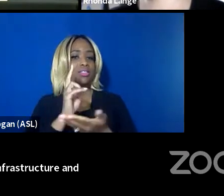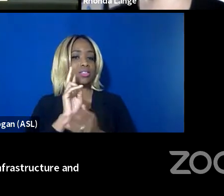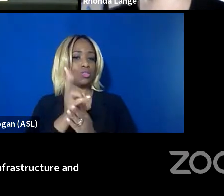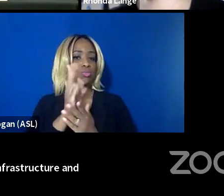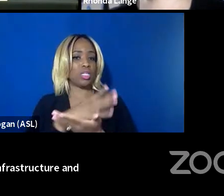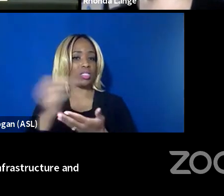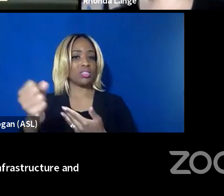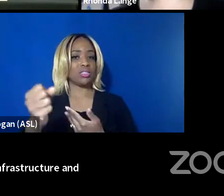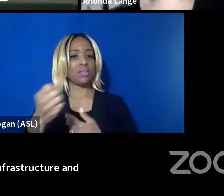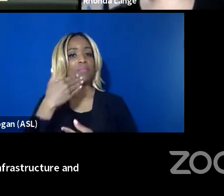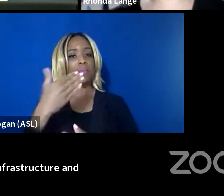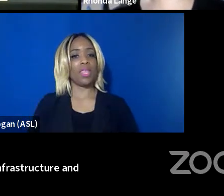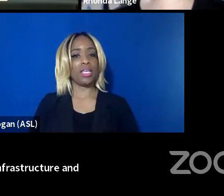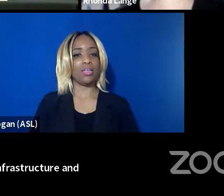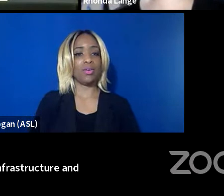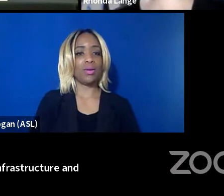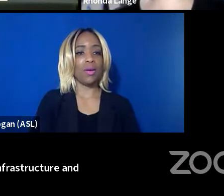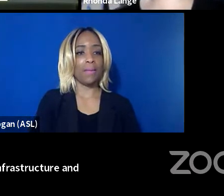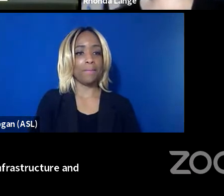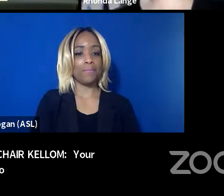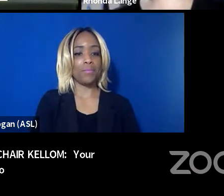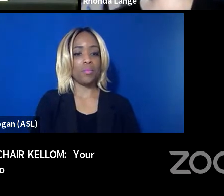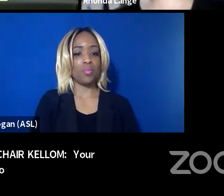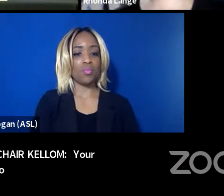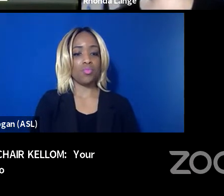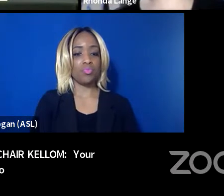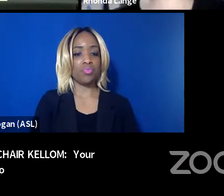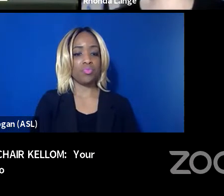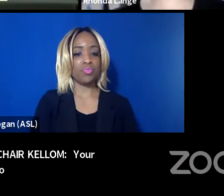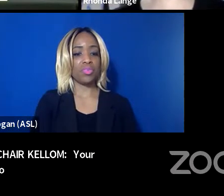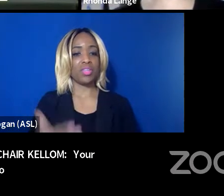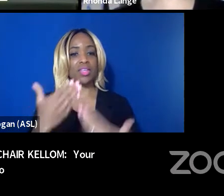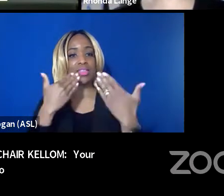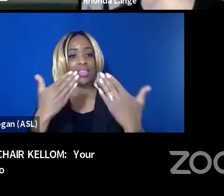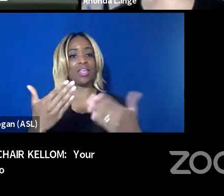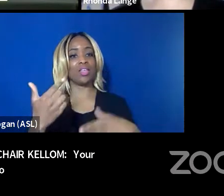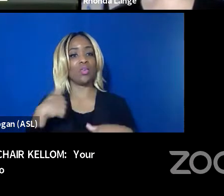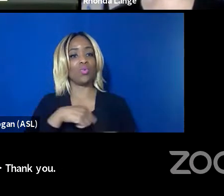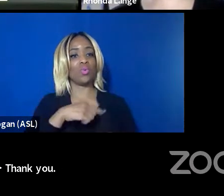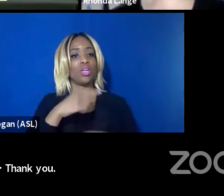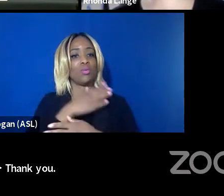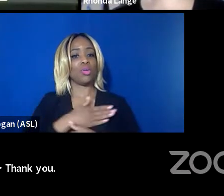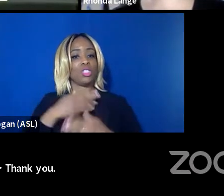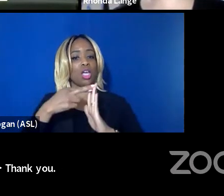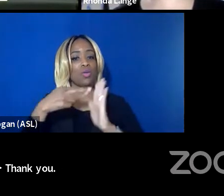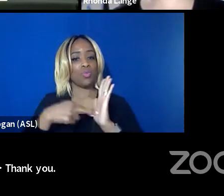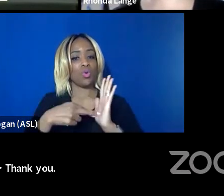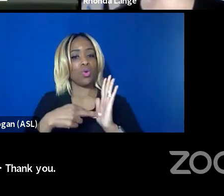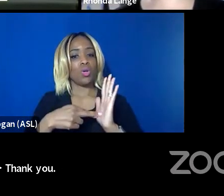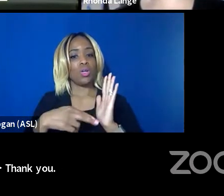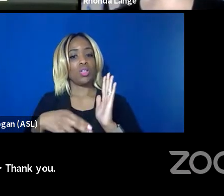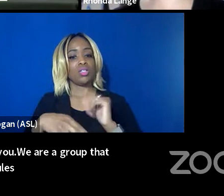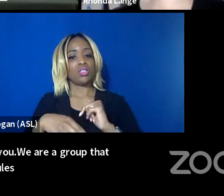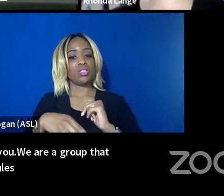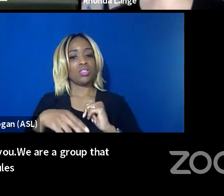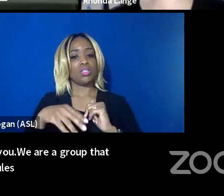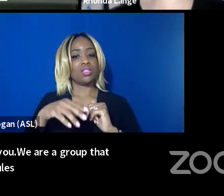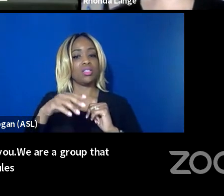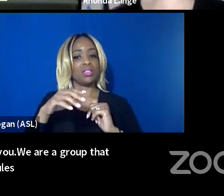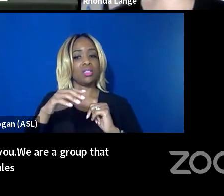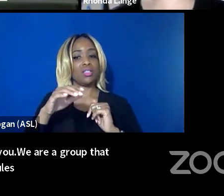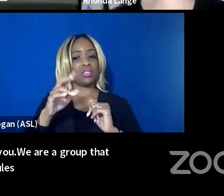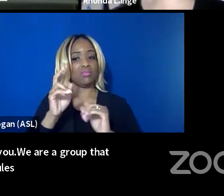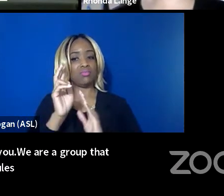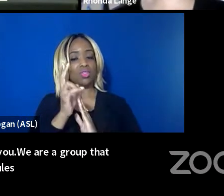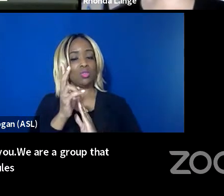ended. Thank you. And we thank you. We are a group that appreciates rules, and that goes with our 2 minutes for the timer. And